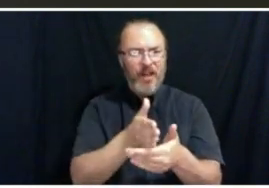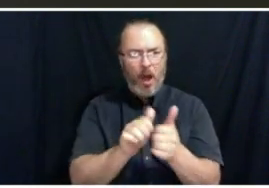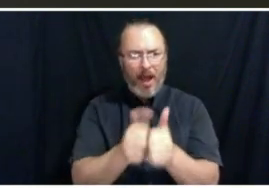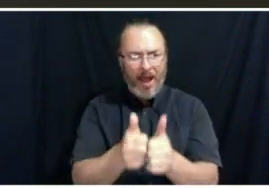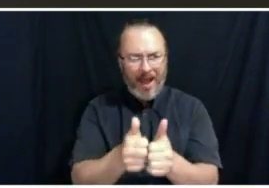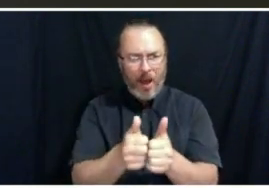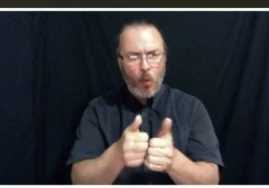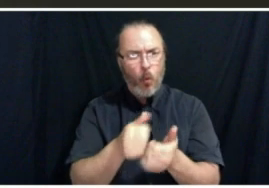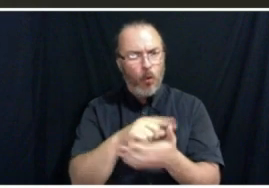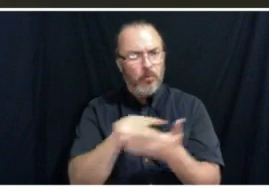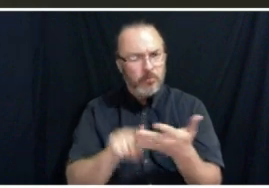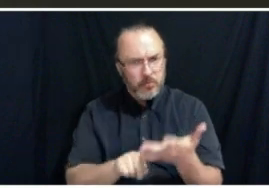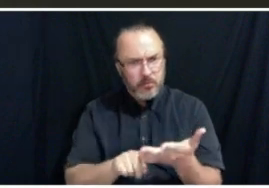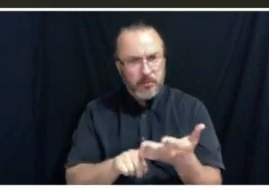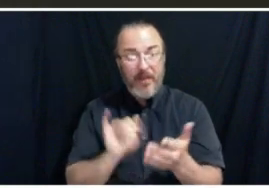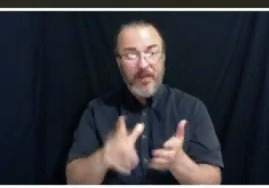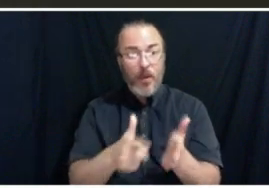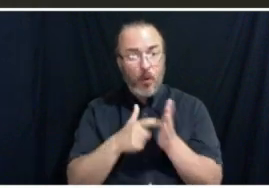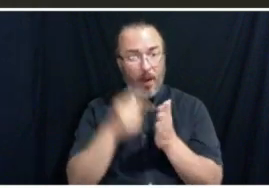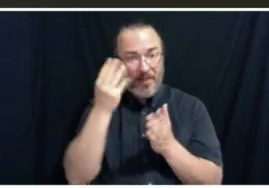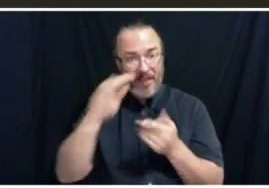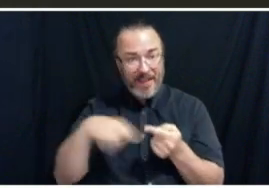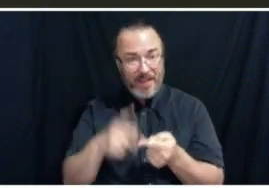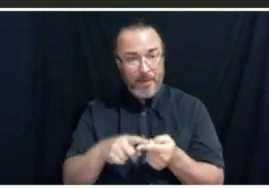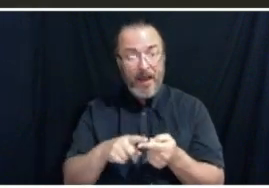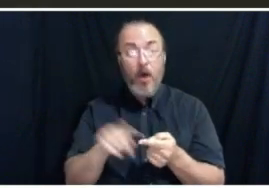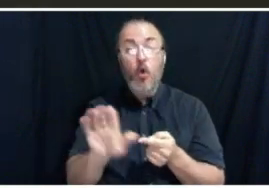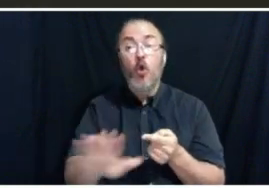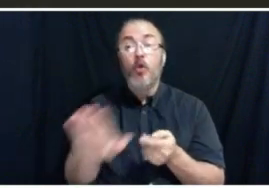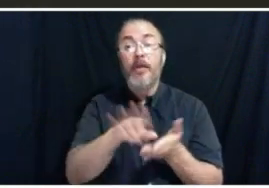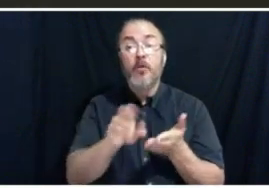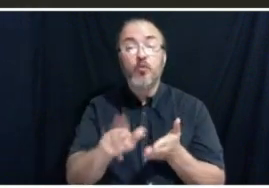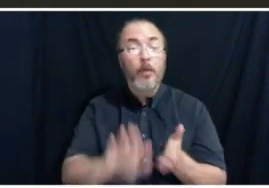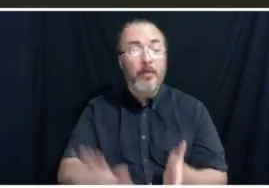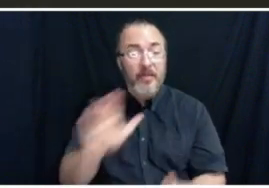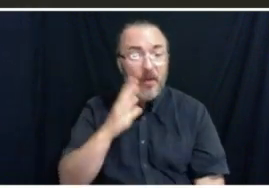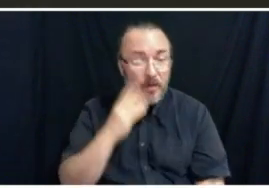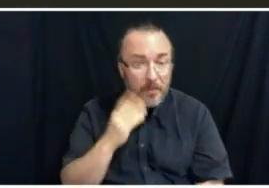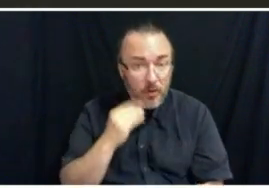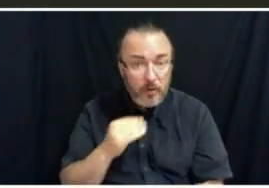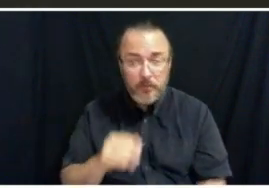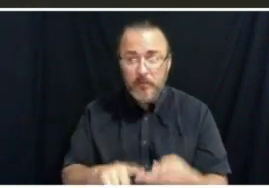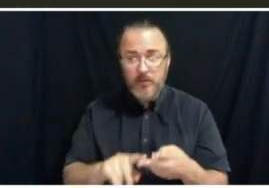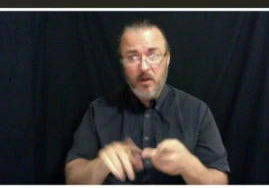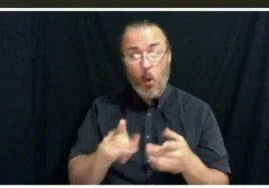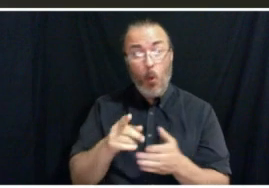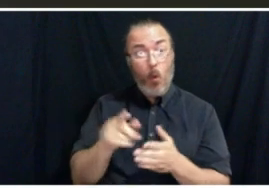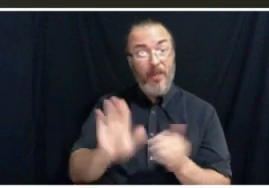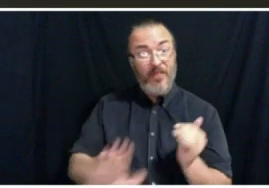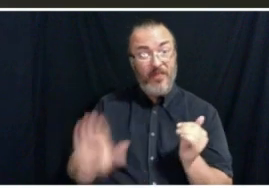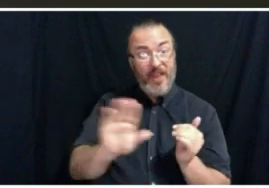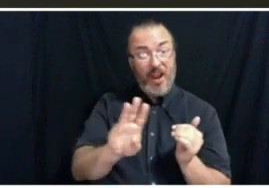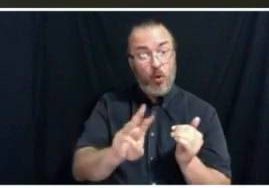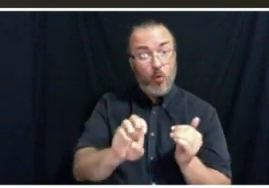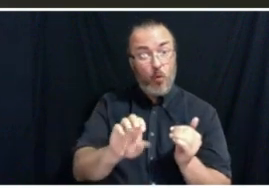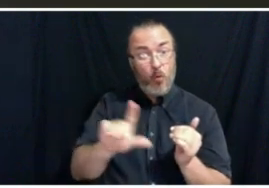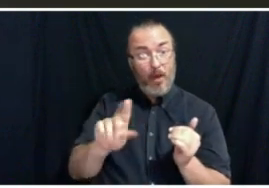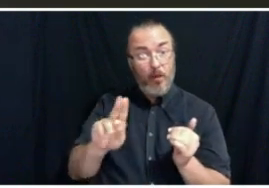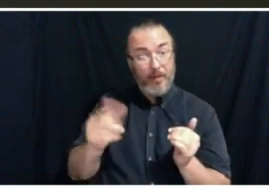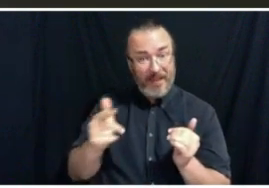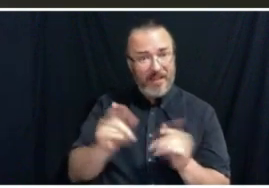It requires thinking about the experience of the student. Their well-being matters. Stigma, stereotypes,